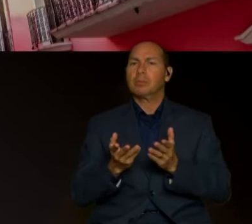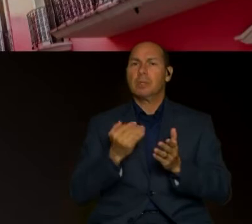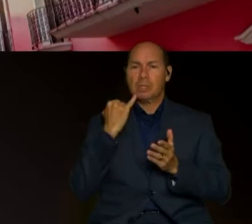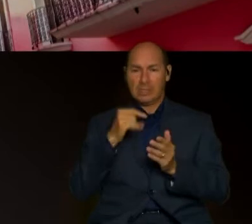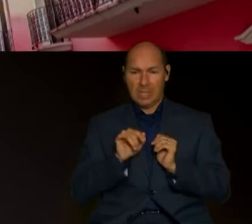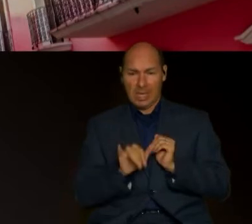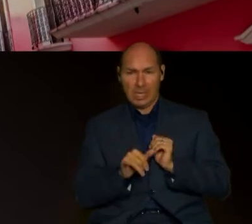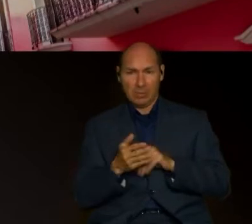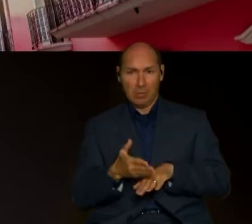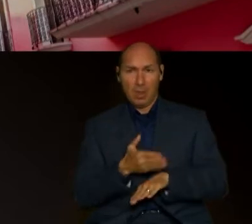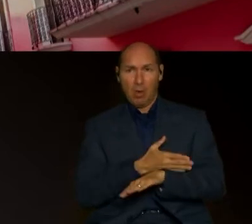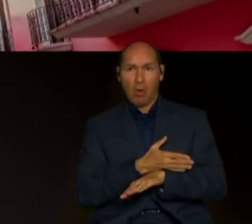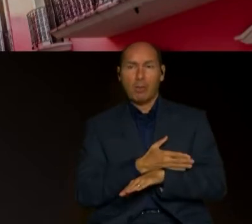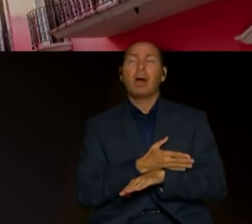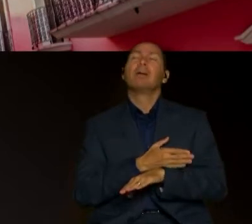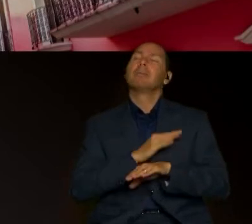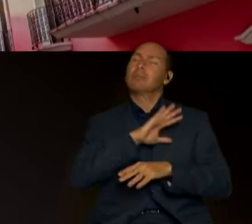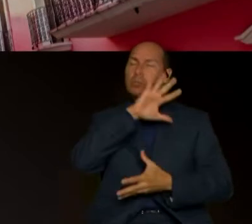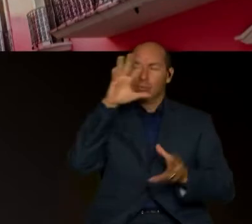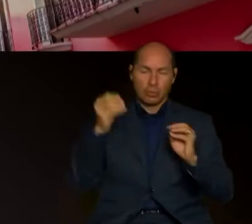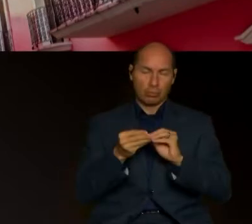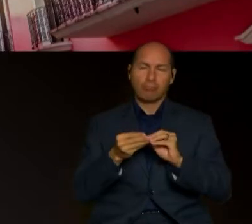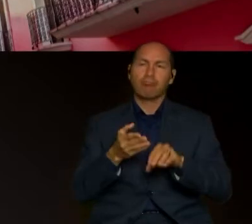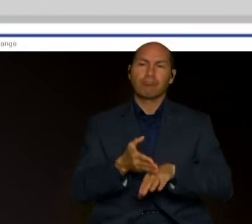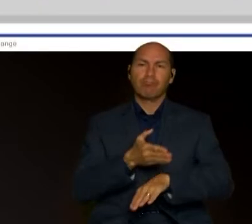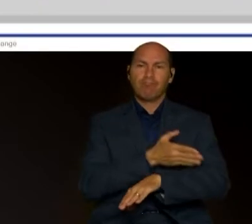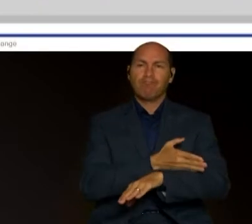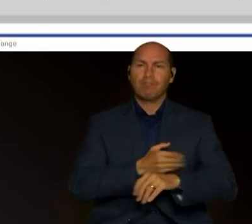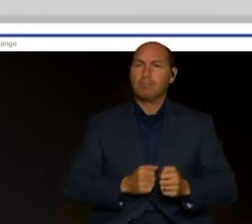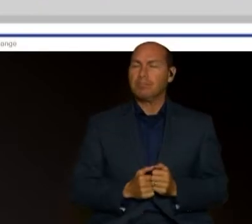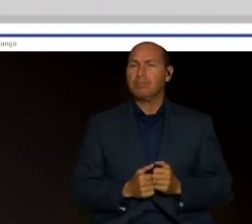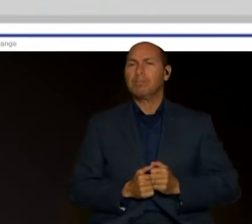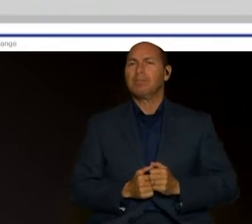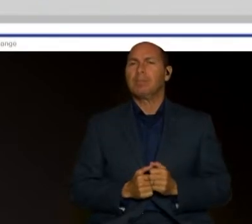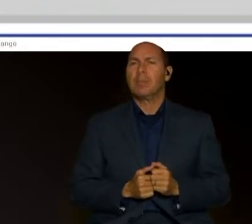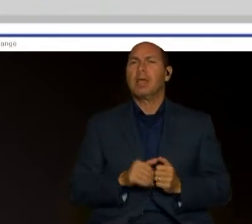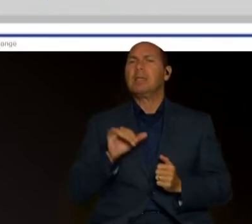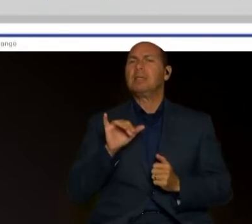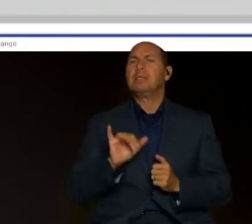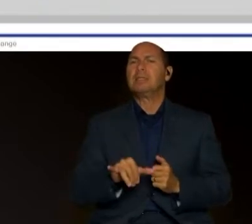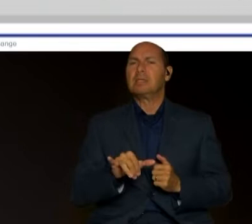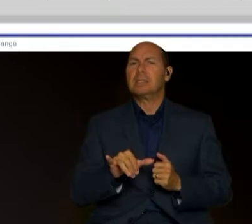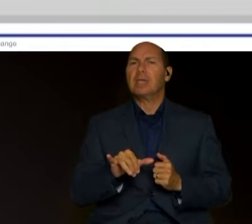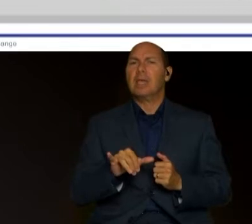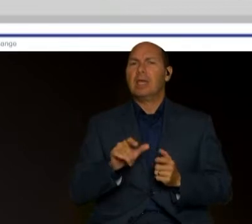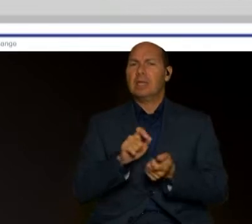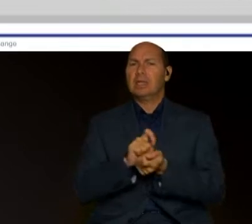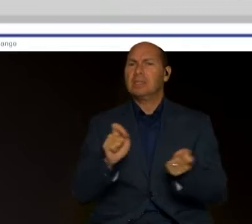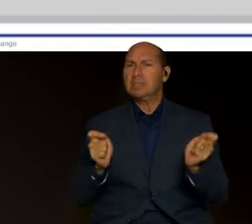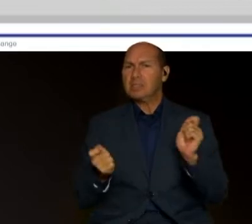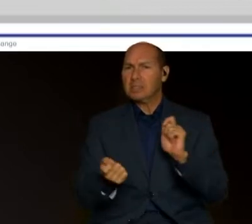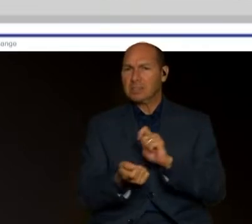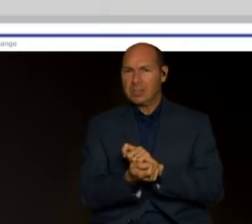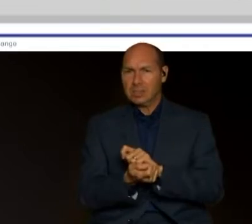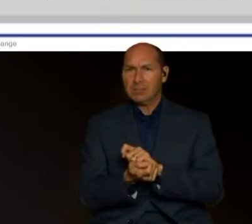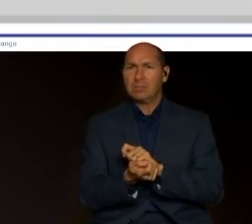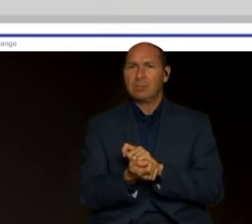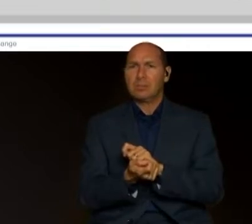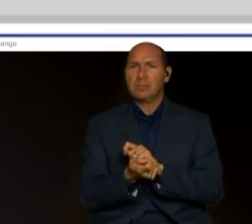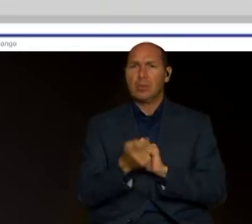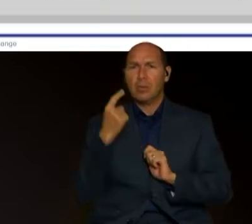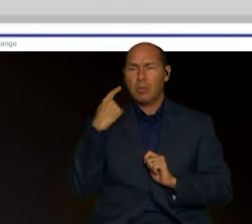and functioning of an entity, in this case, the government. So the reform is not a reform to